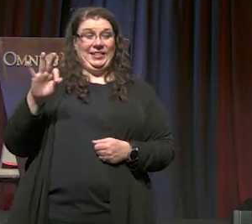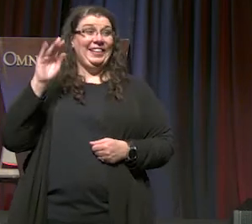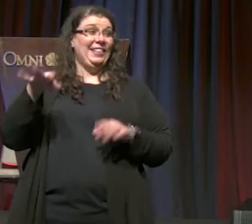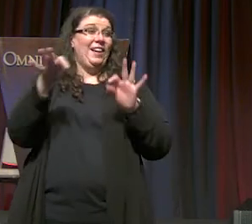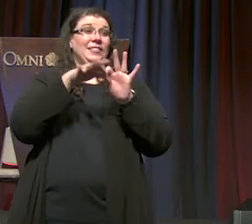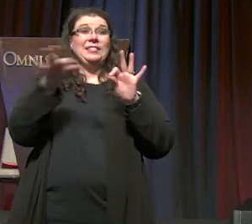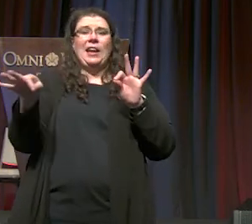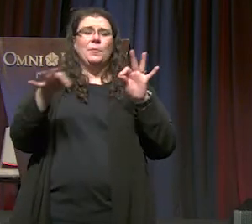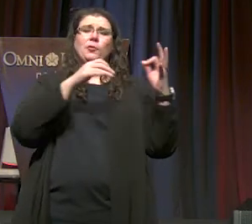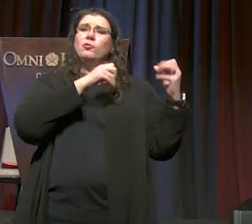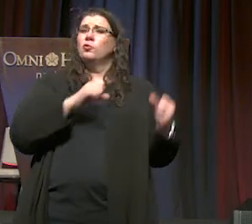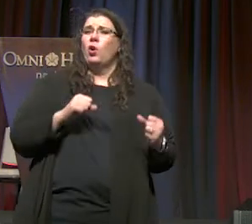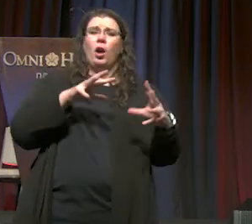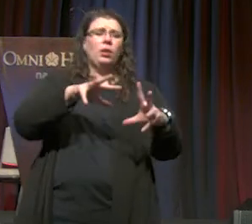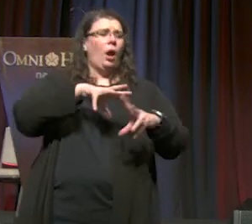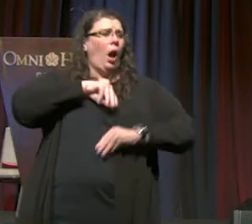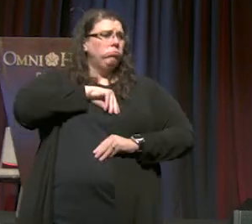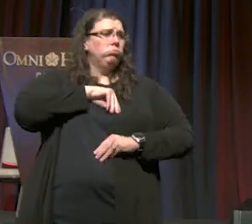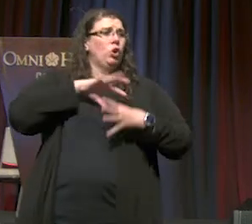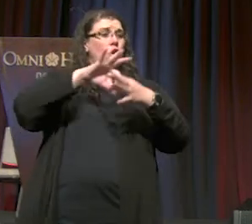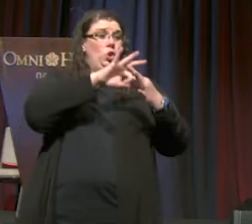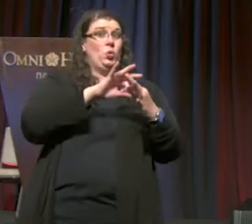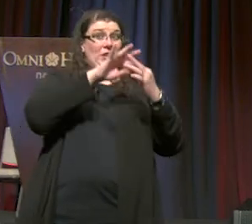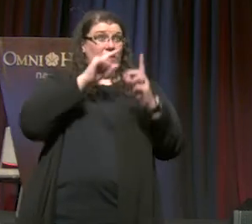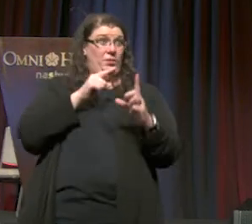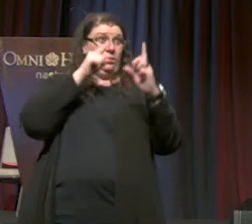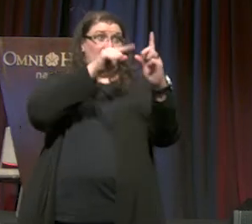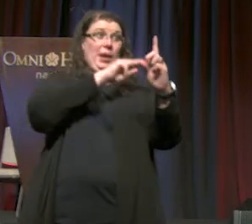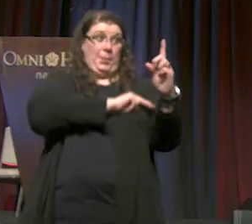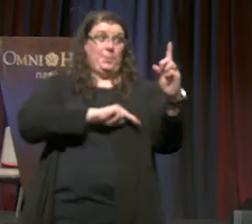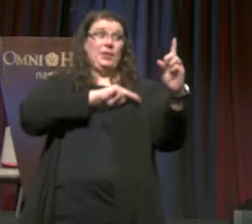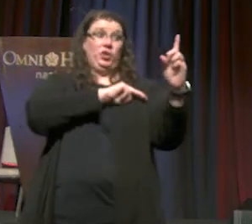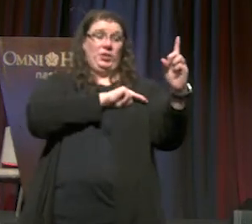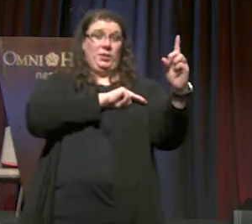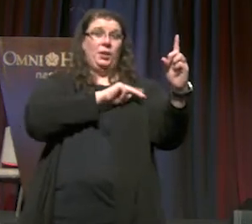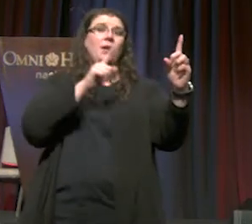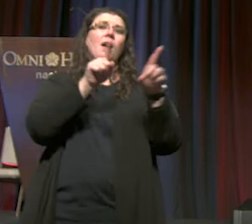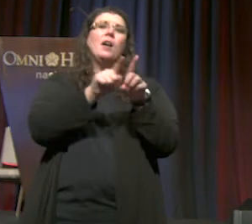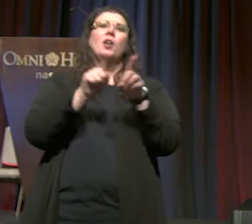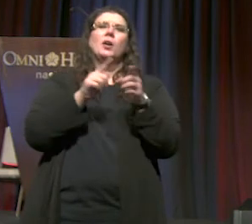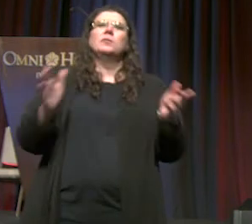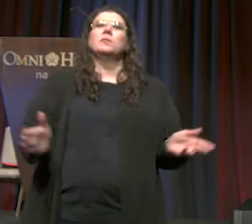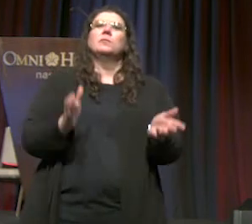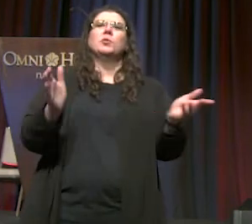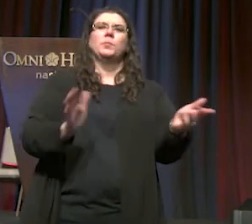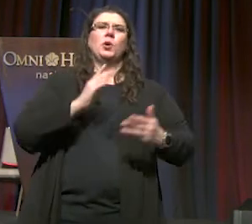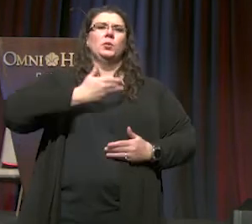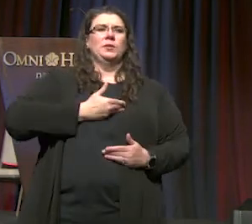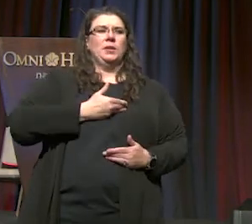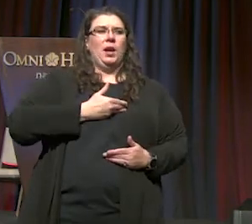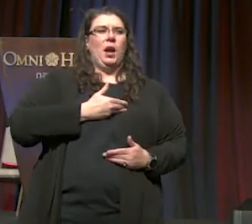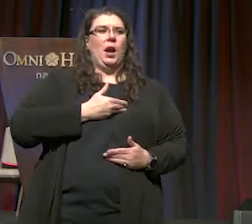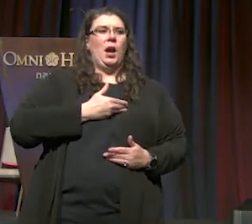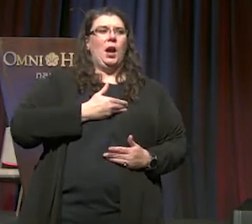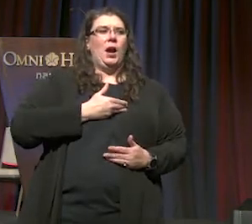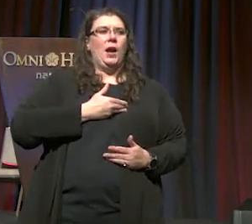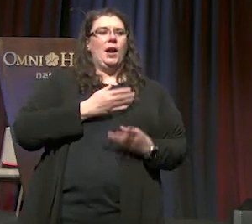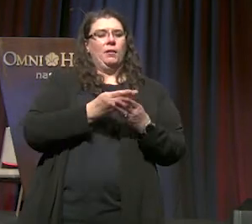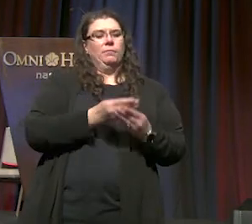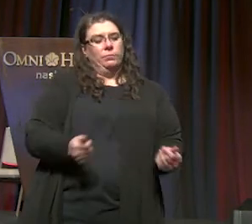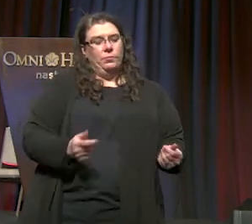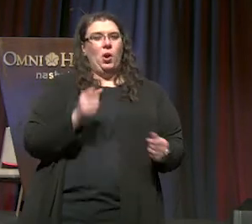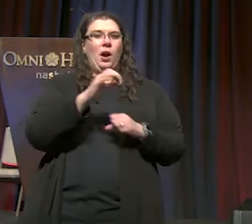strongly embraced unity in mission and also promotes our desired structural